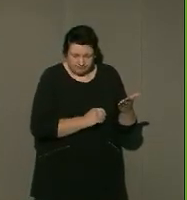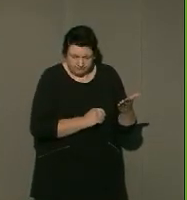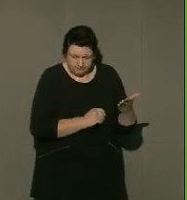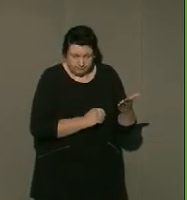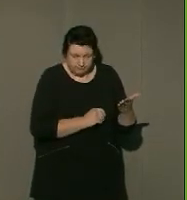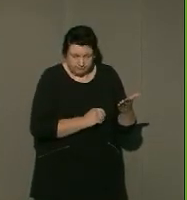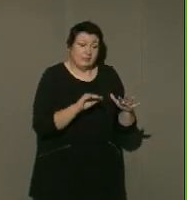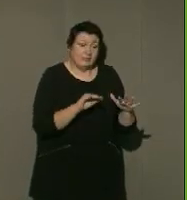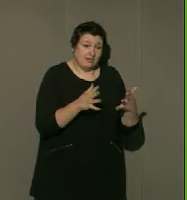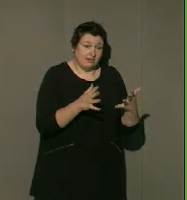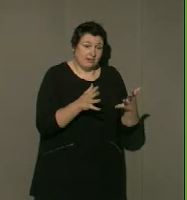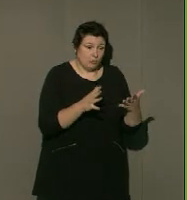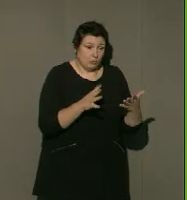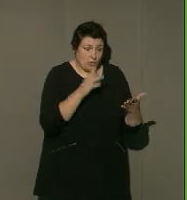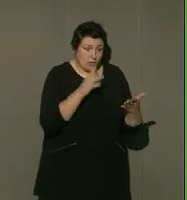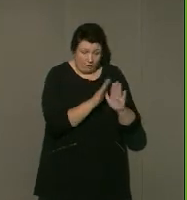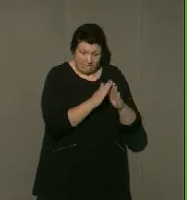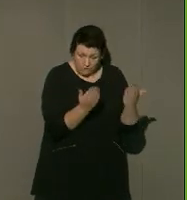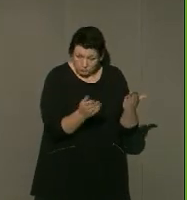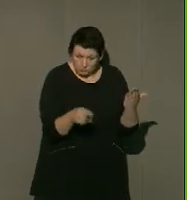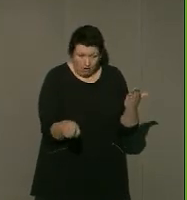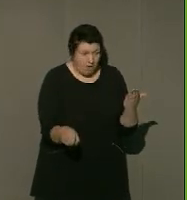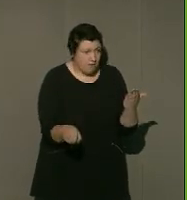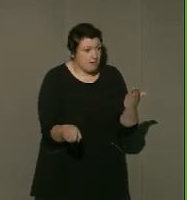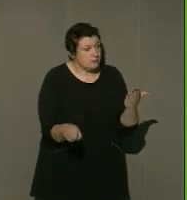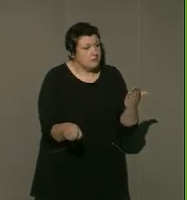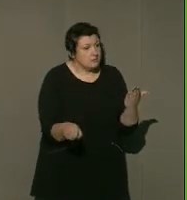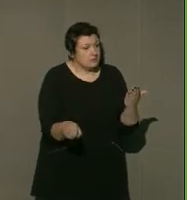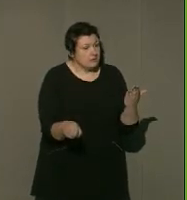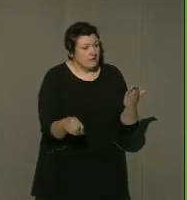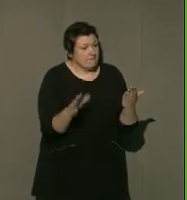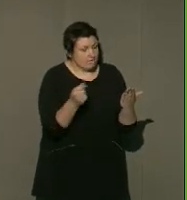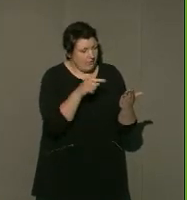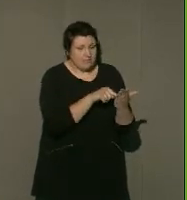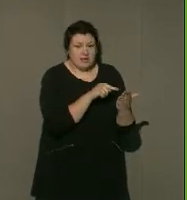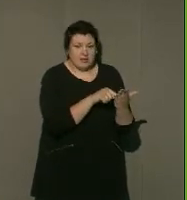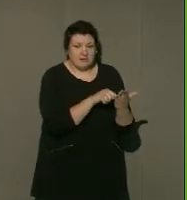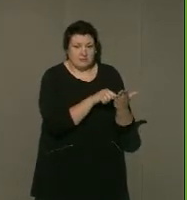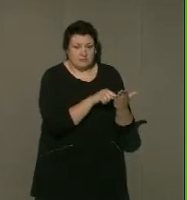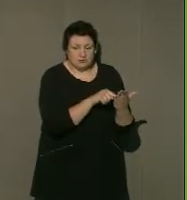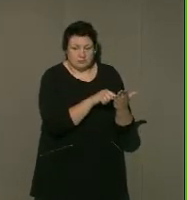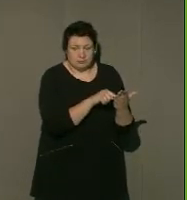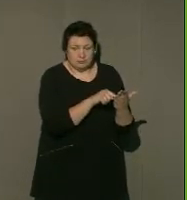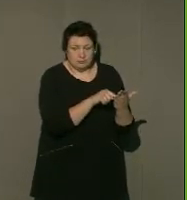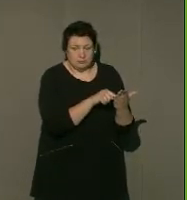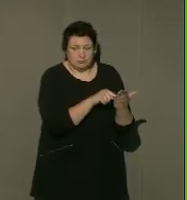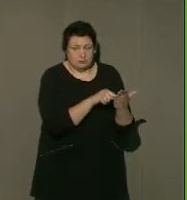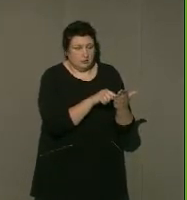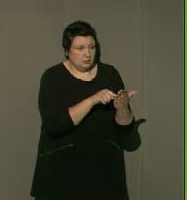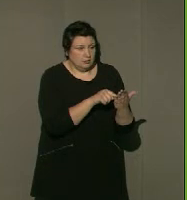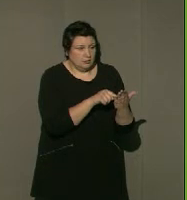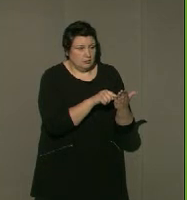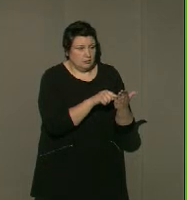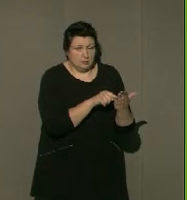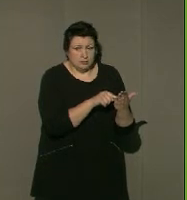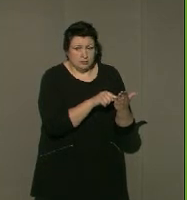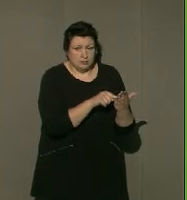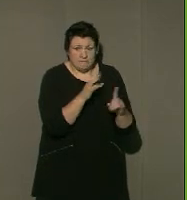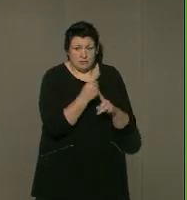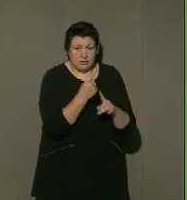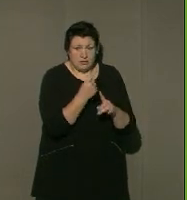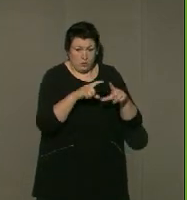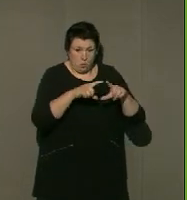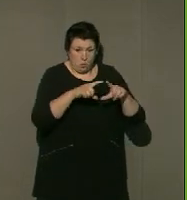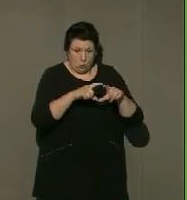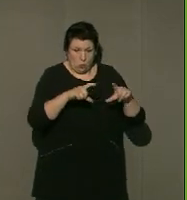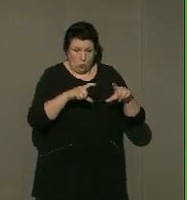If you look in your folders, you will find at least one of these long